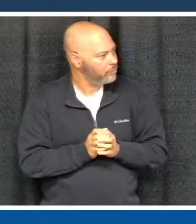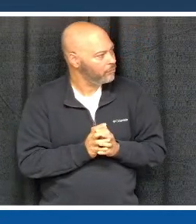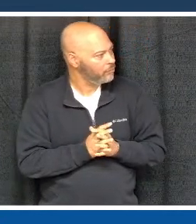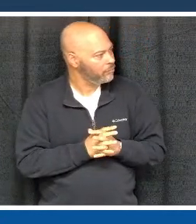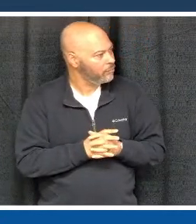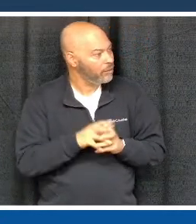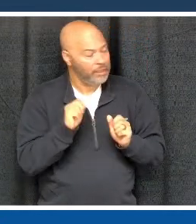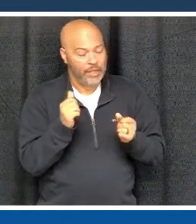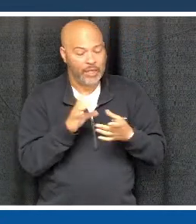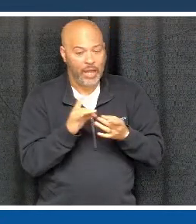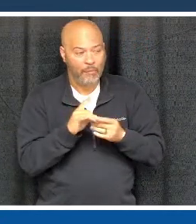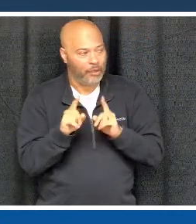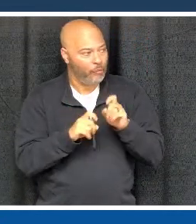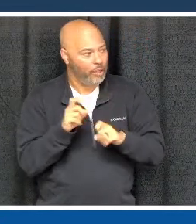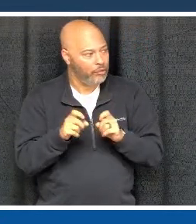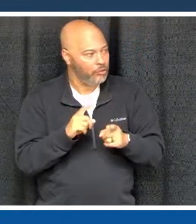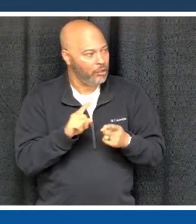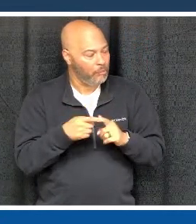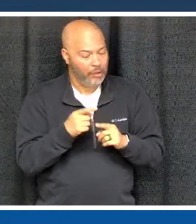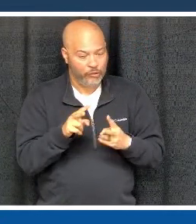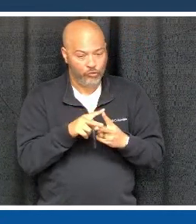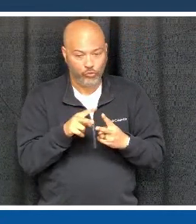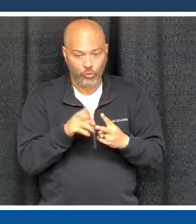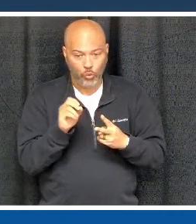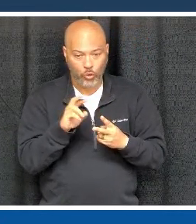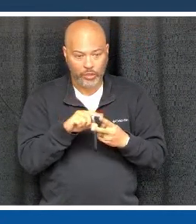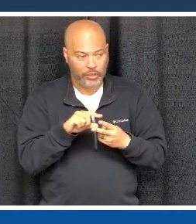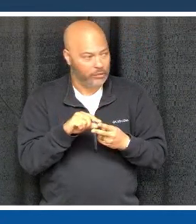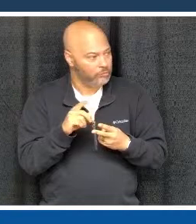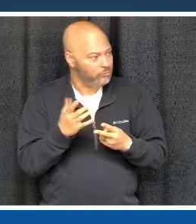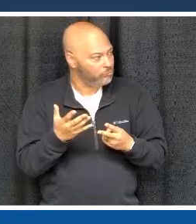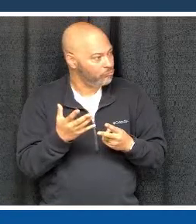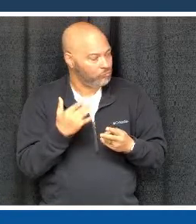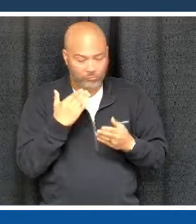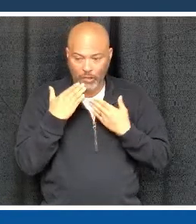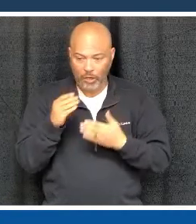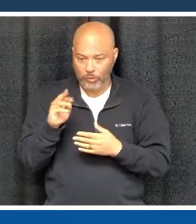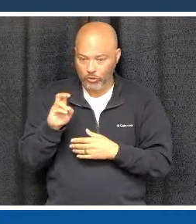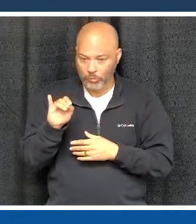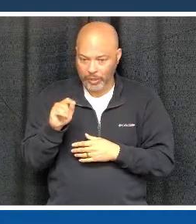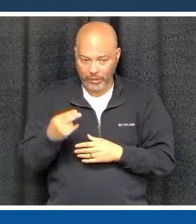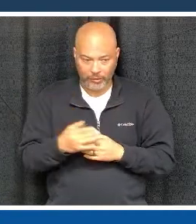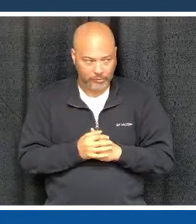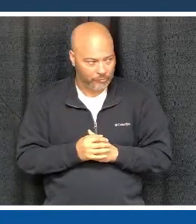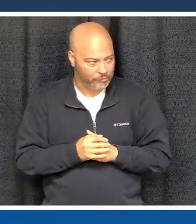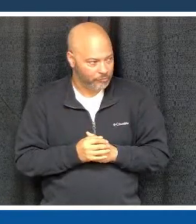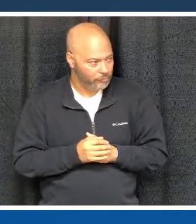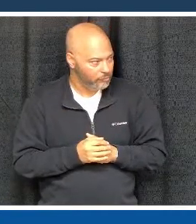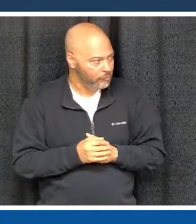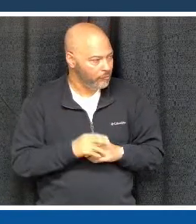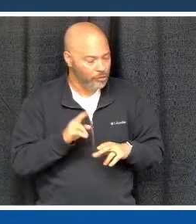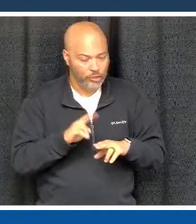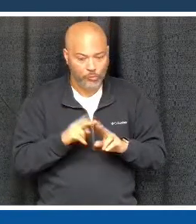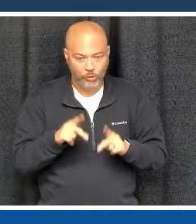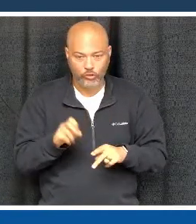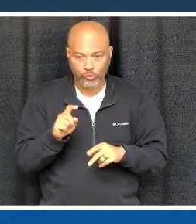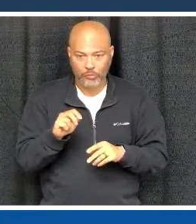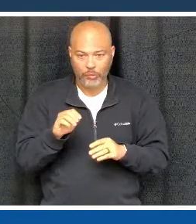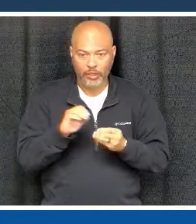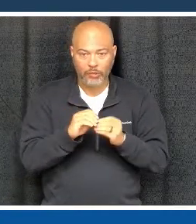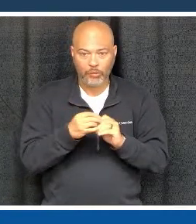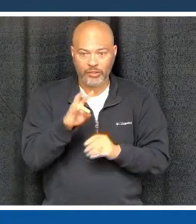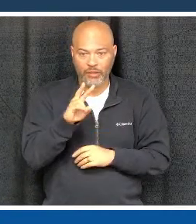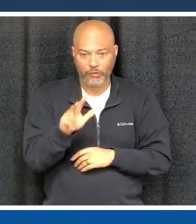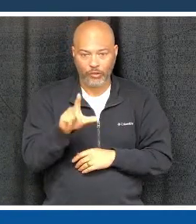Any other comment or question regarding these two ordinances? Thank you, Mr. Smith. You bet. Chairperson Streetman. Ordinance